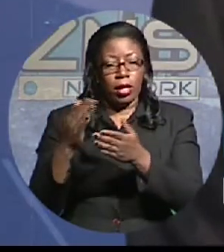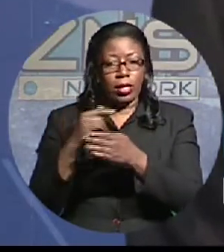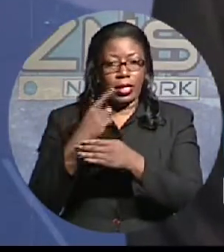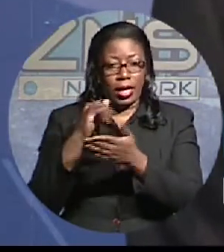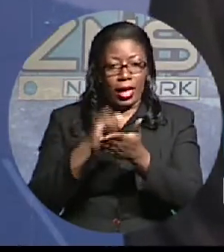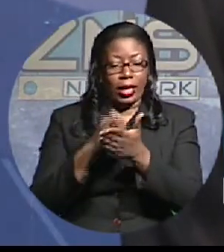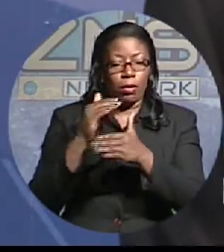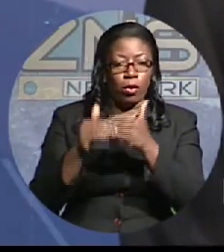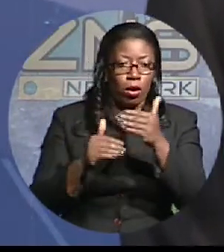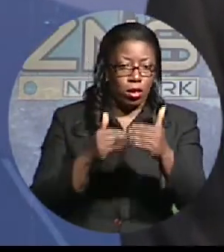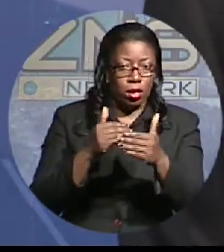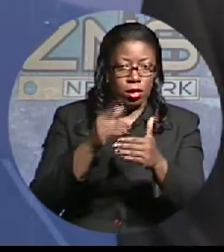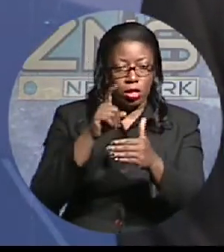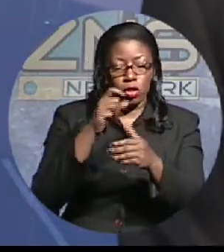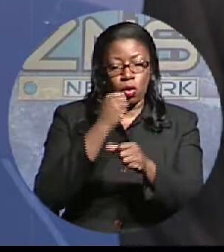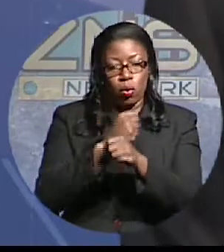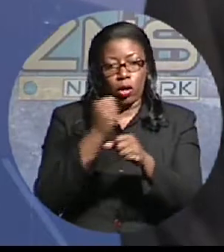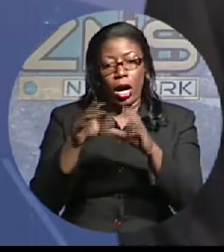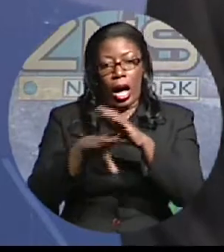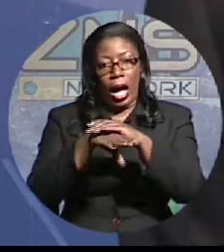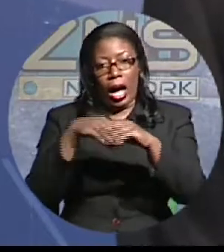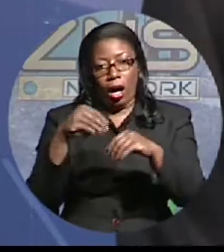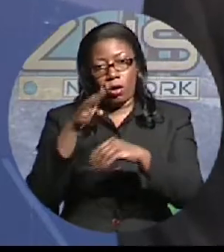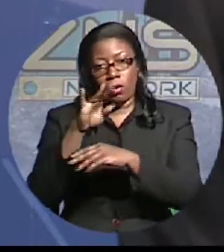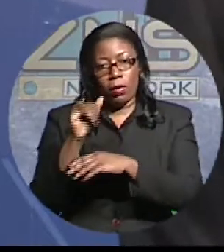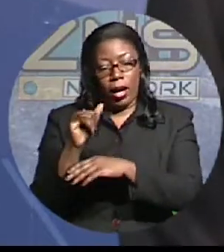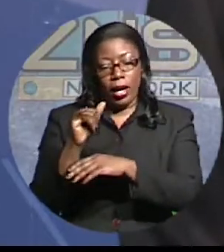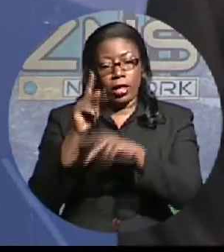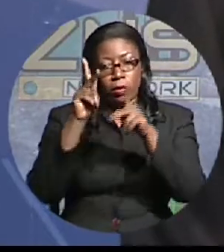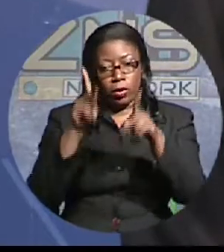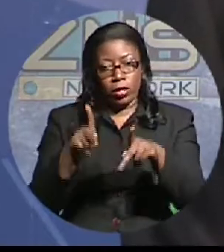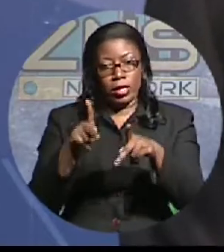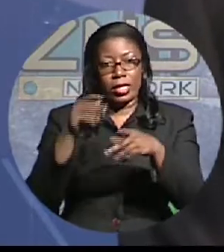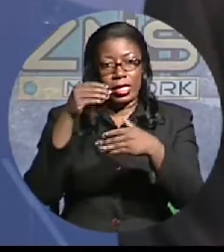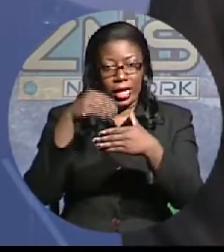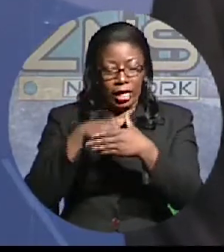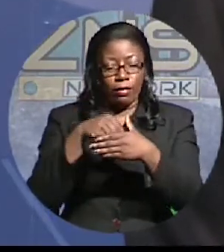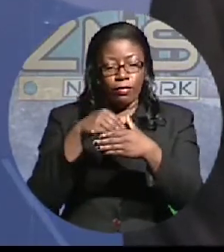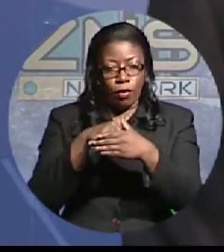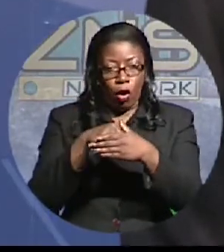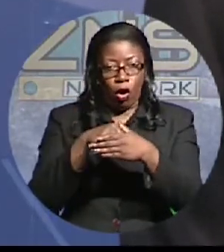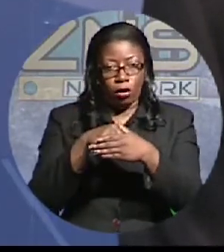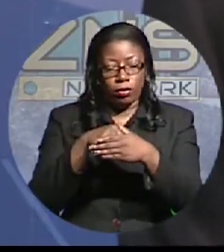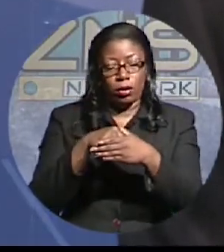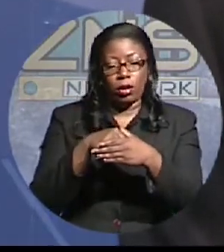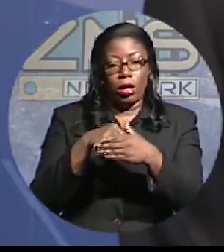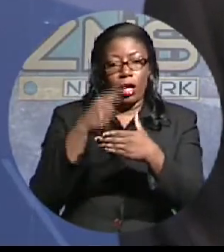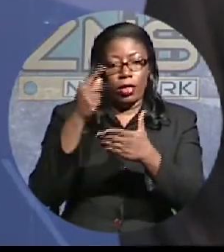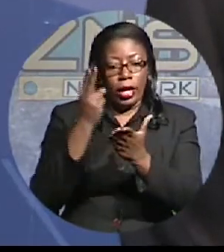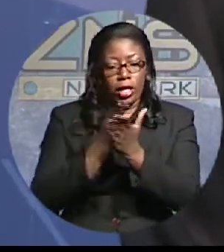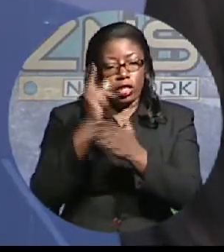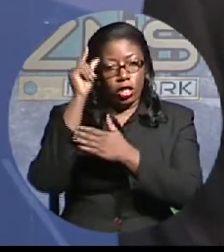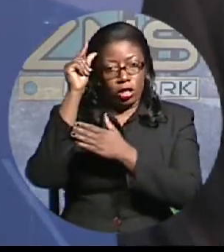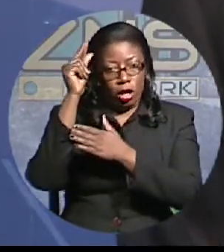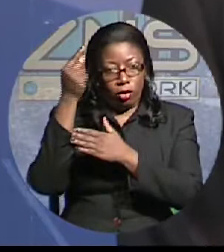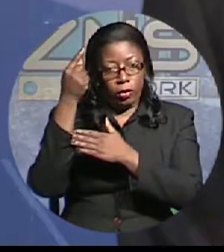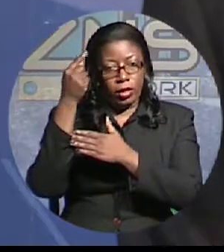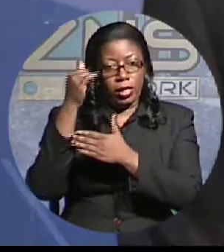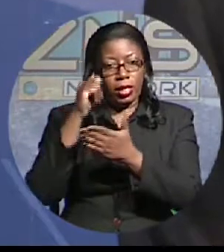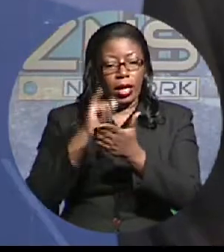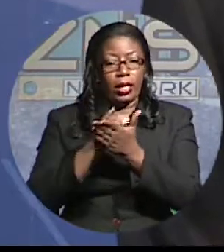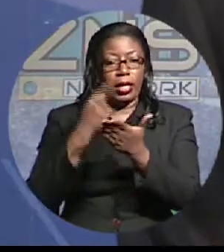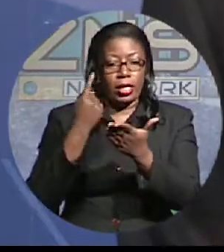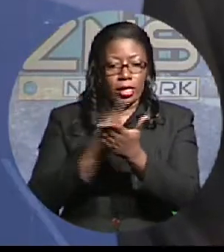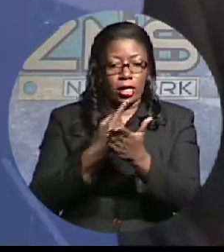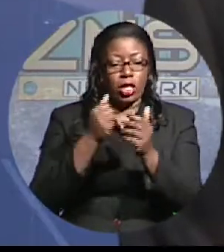to be worked out by the parties involved. The Haitian government takes the position that they're in dialogue with the